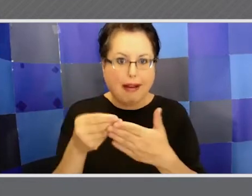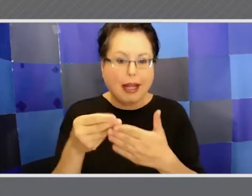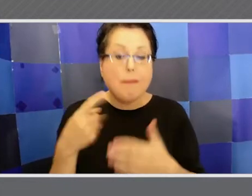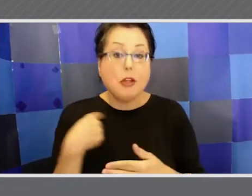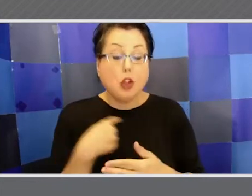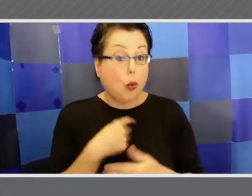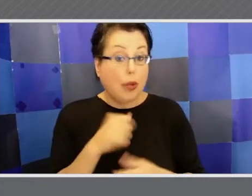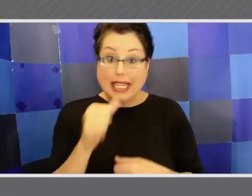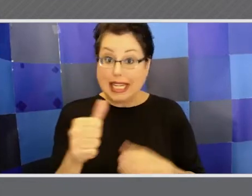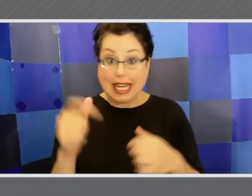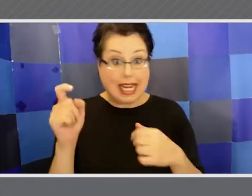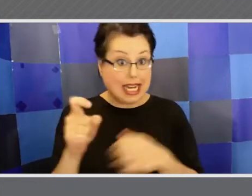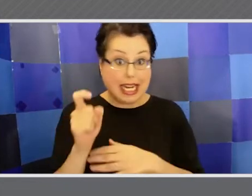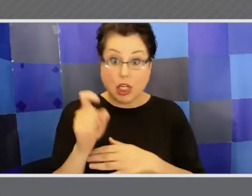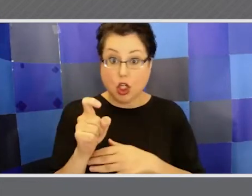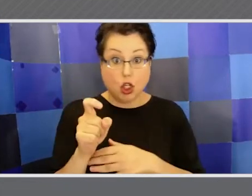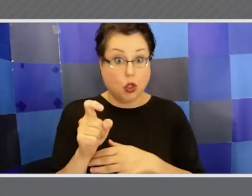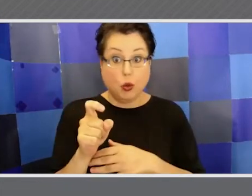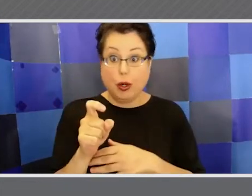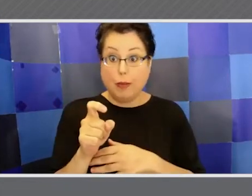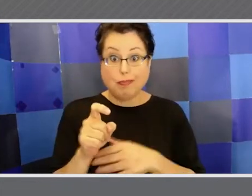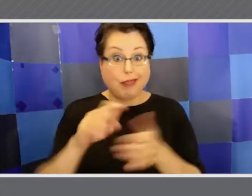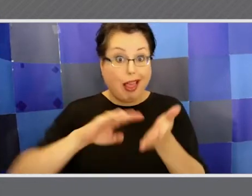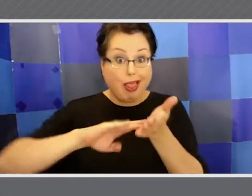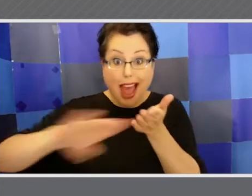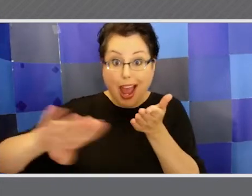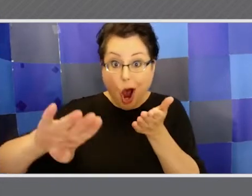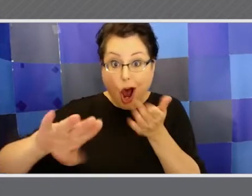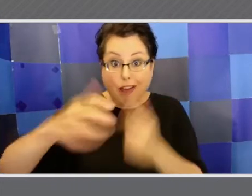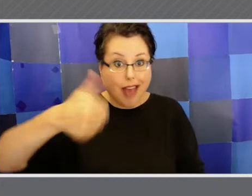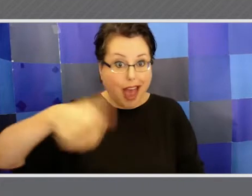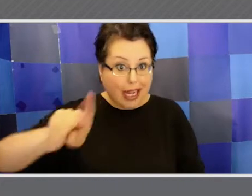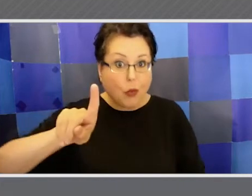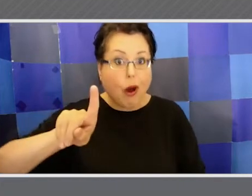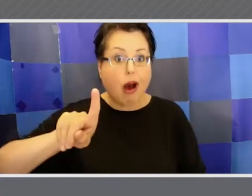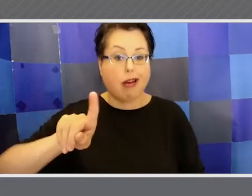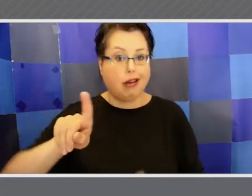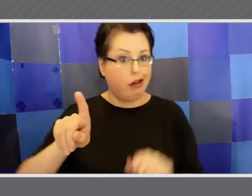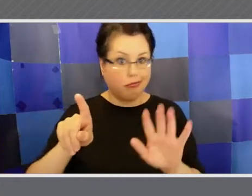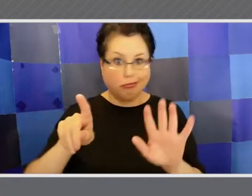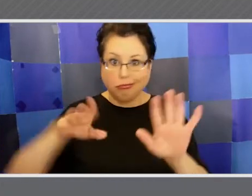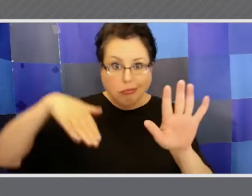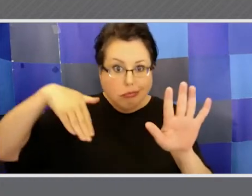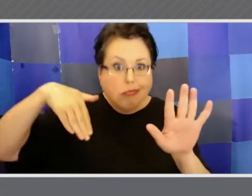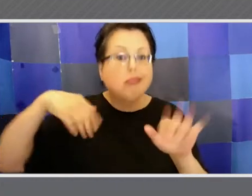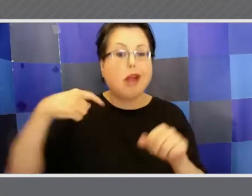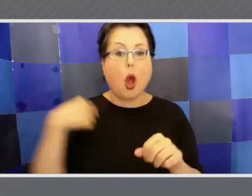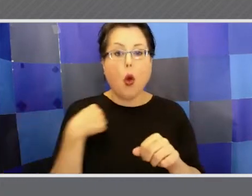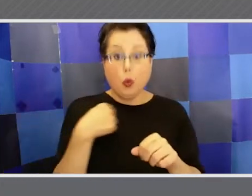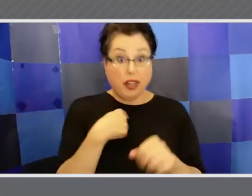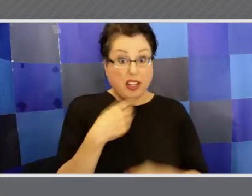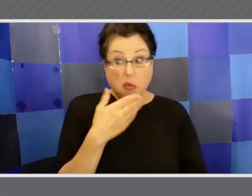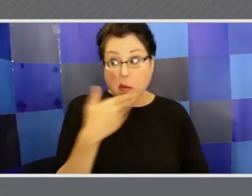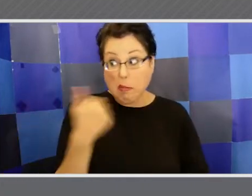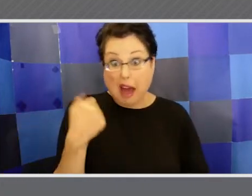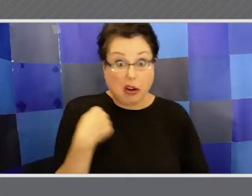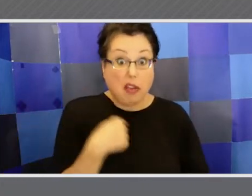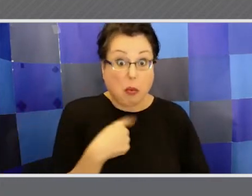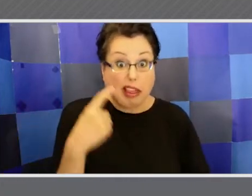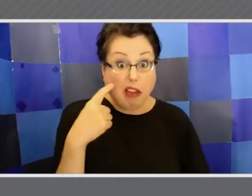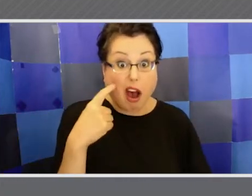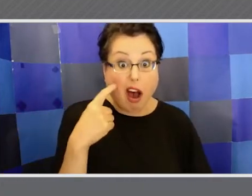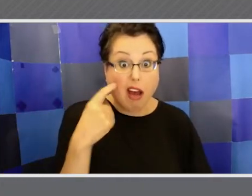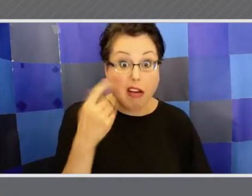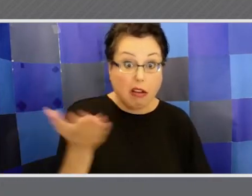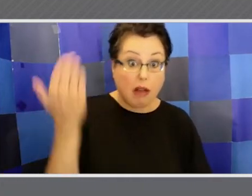did not have to lay anyone off in the city of Pittsburgh. We actually weathered things a little bit better than we had anticipated